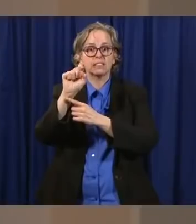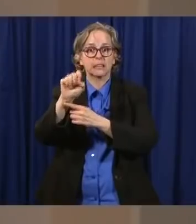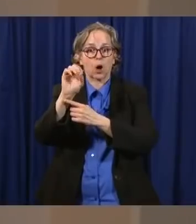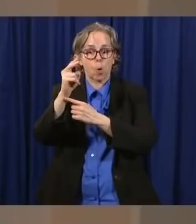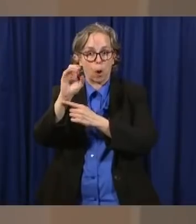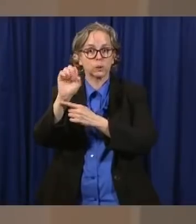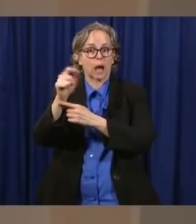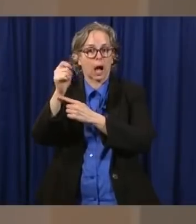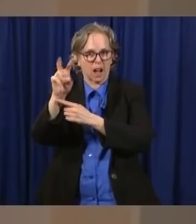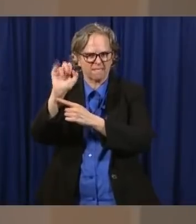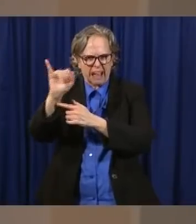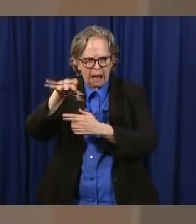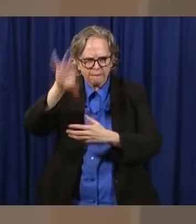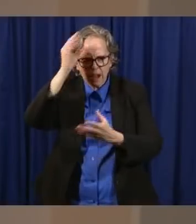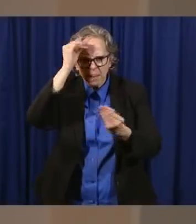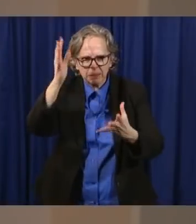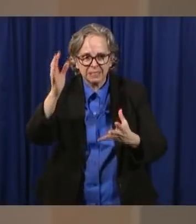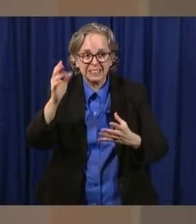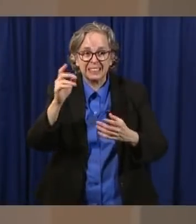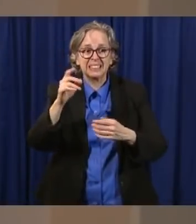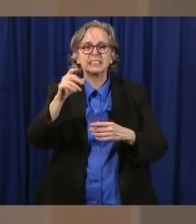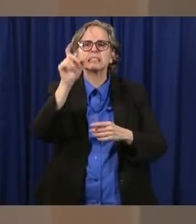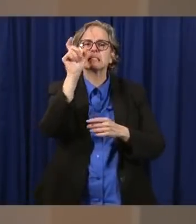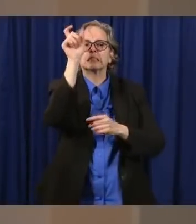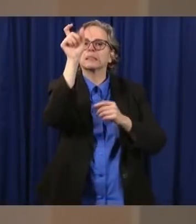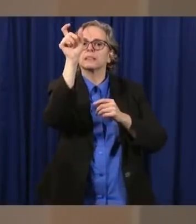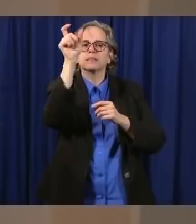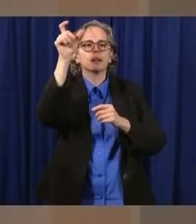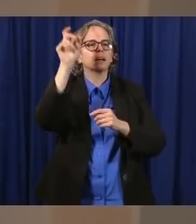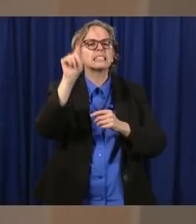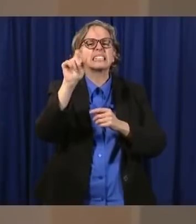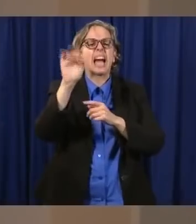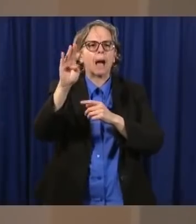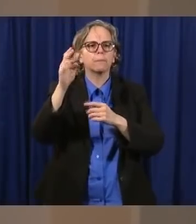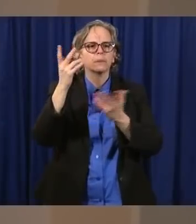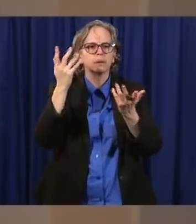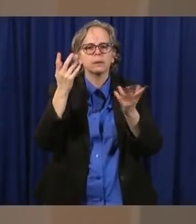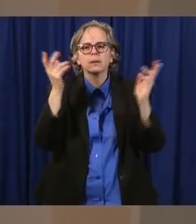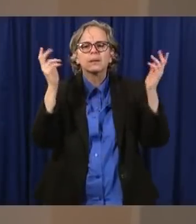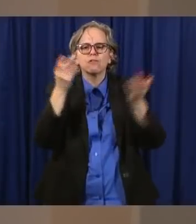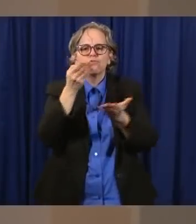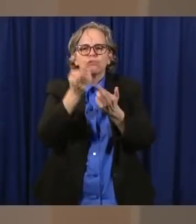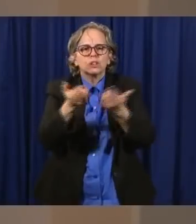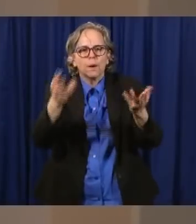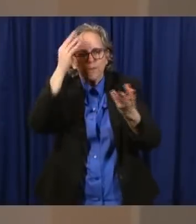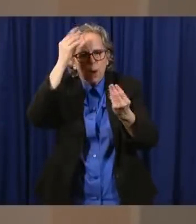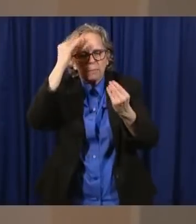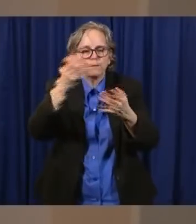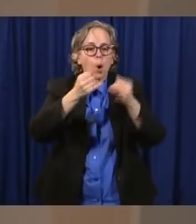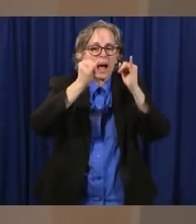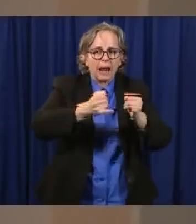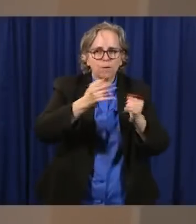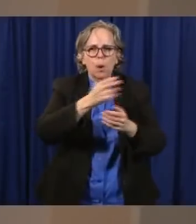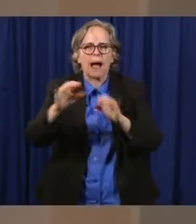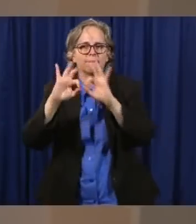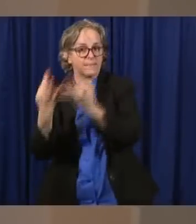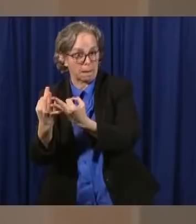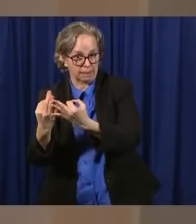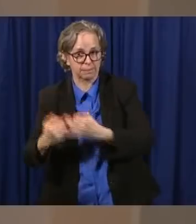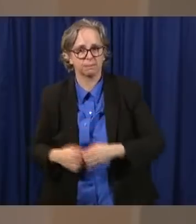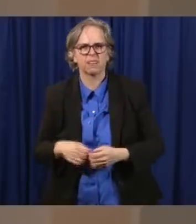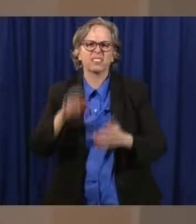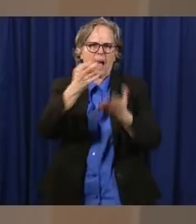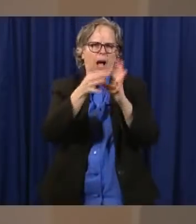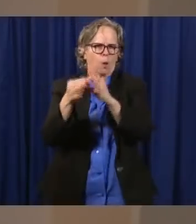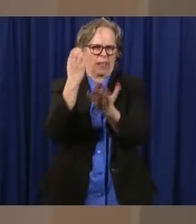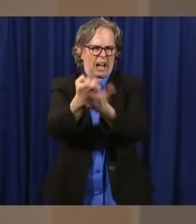Economic Resources for Individuals and Families. The libraries wanted us to remind you that even though they're closed, their parking lots